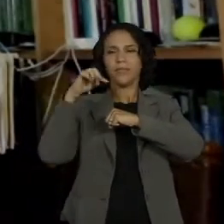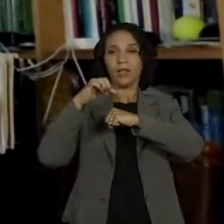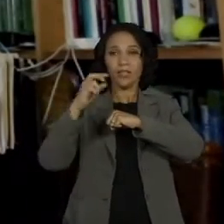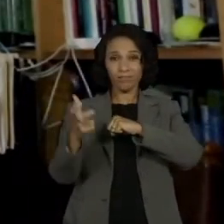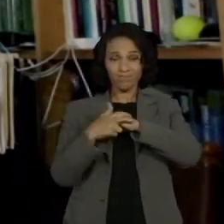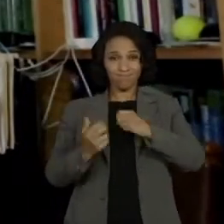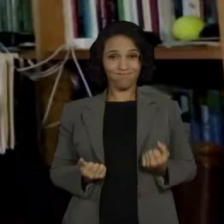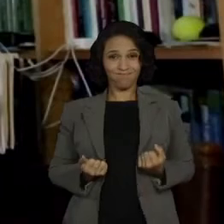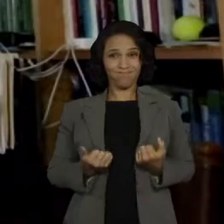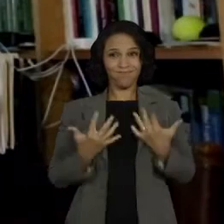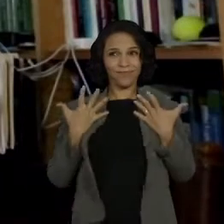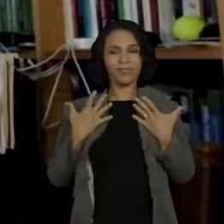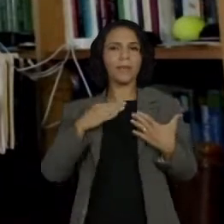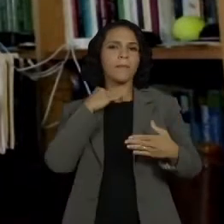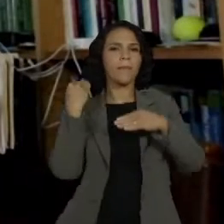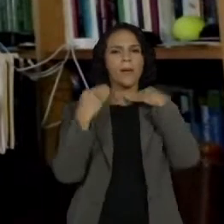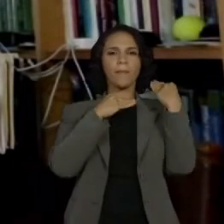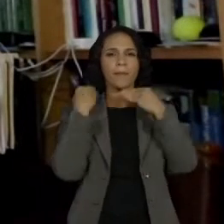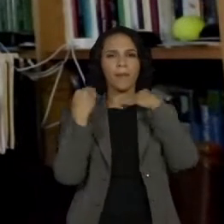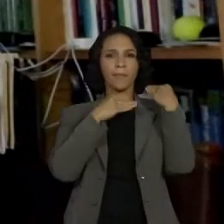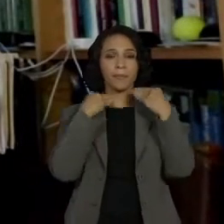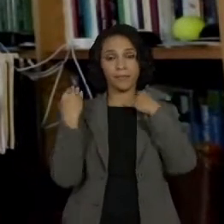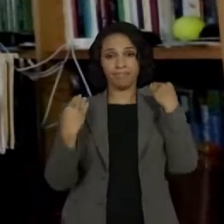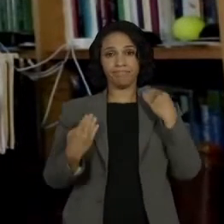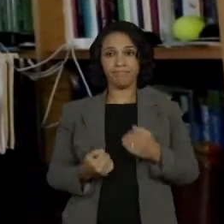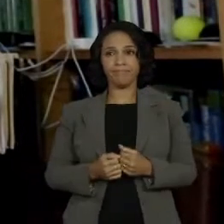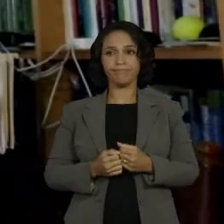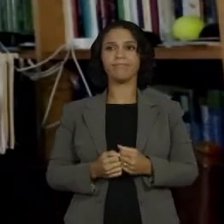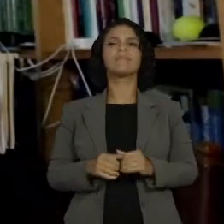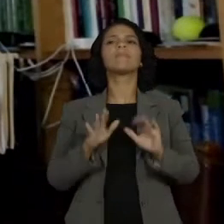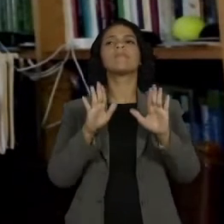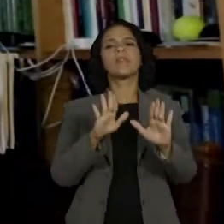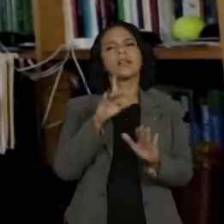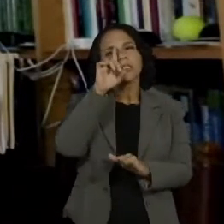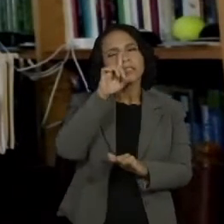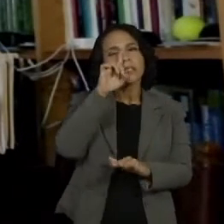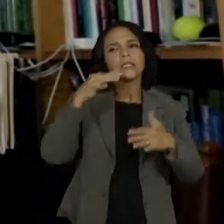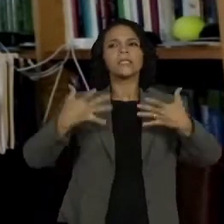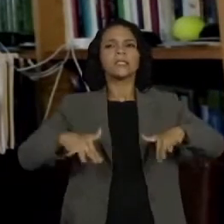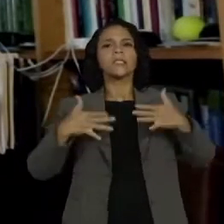because it's so successful, even though the case fatality rate is quite low.